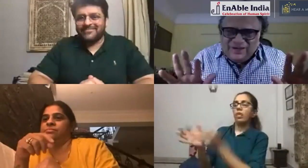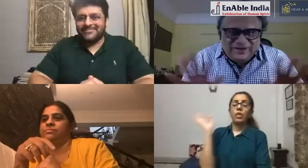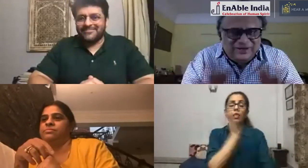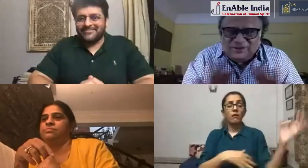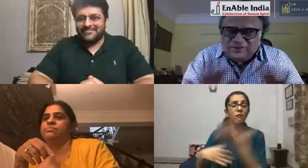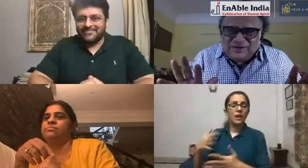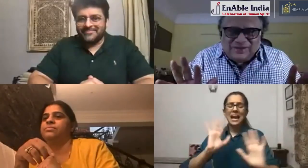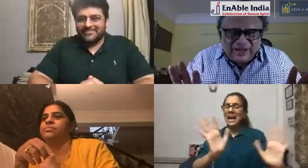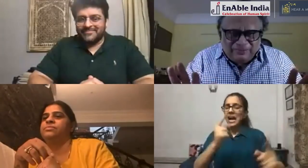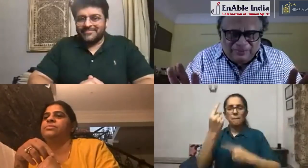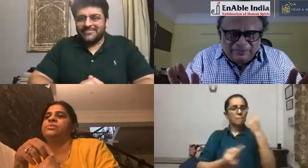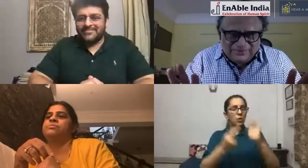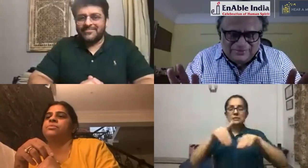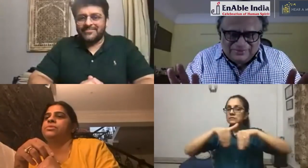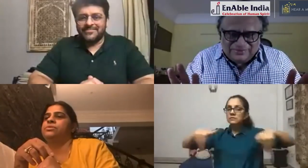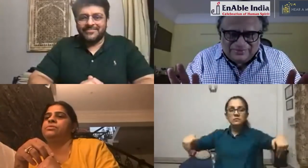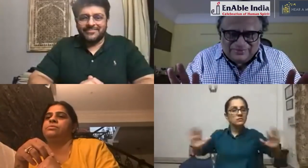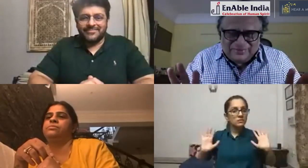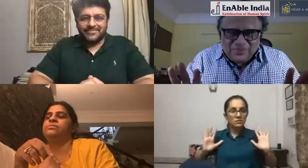Don't get into the trap.